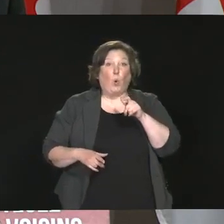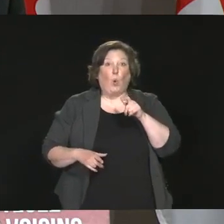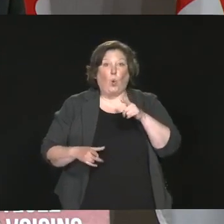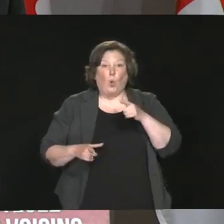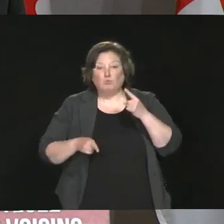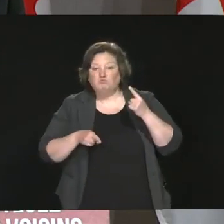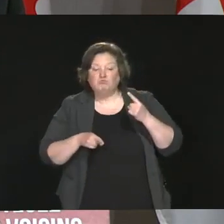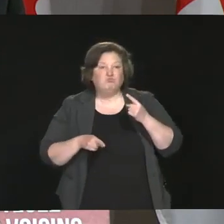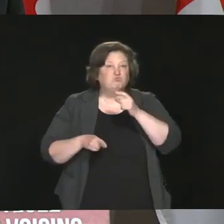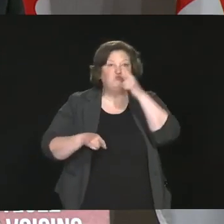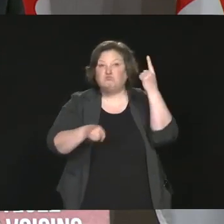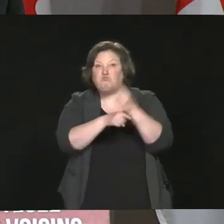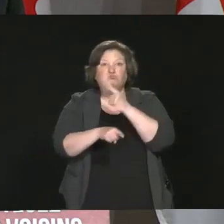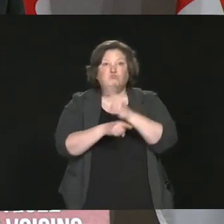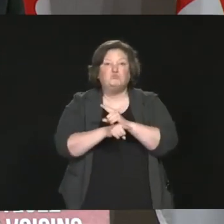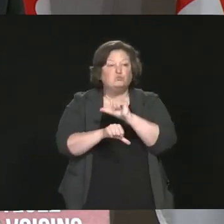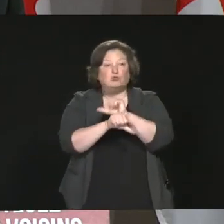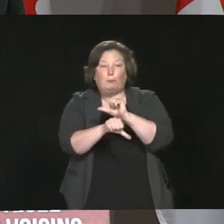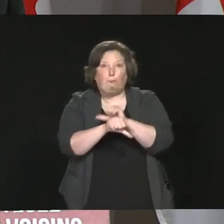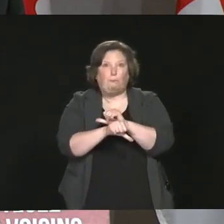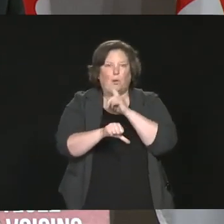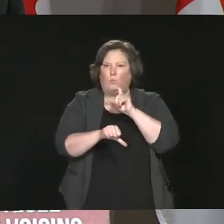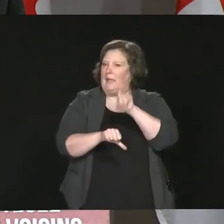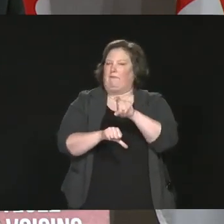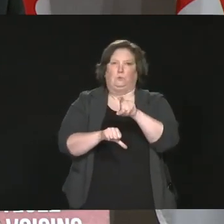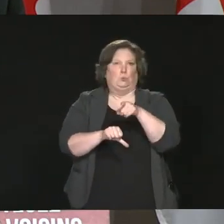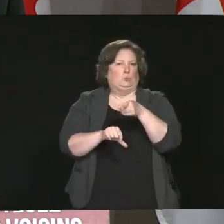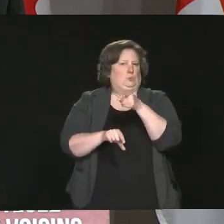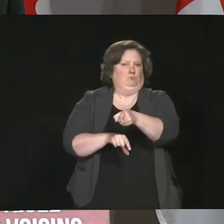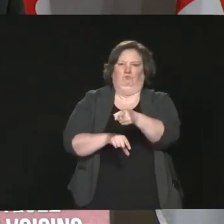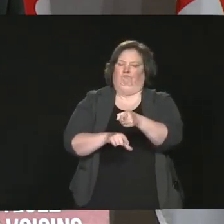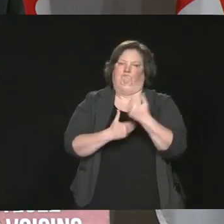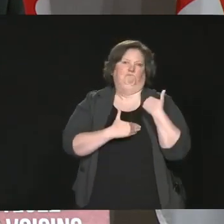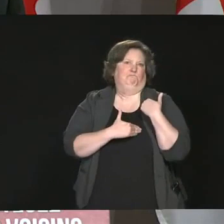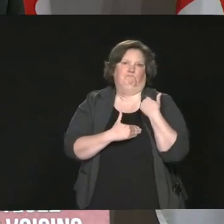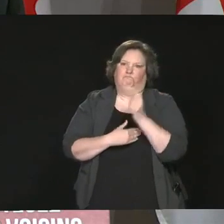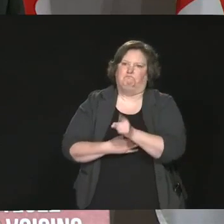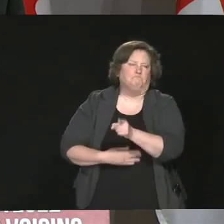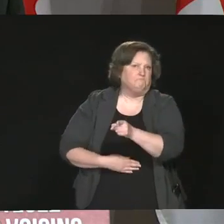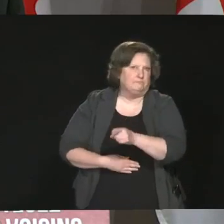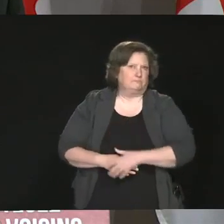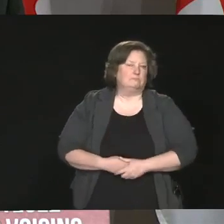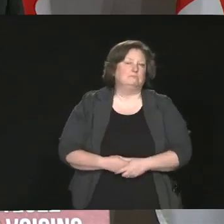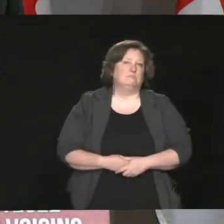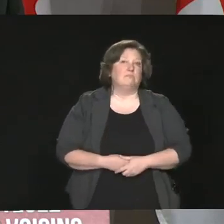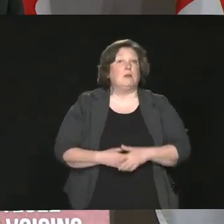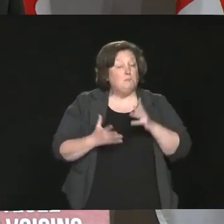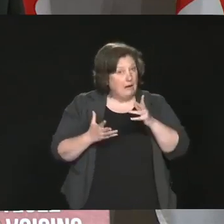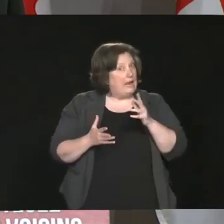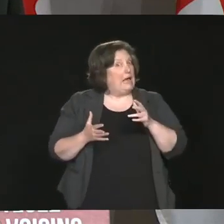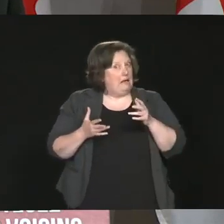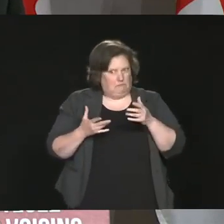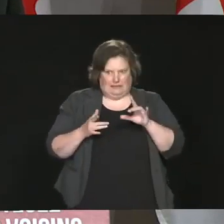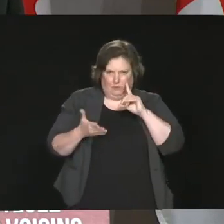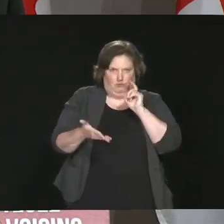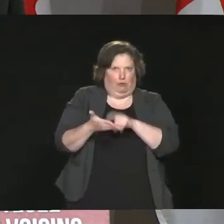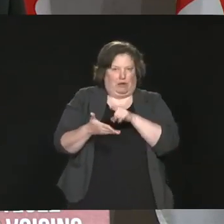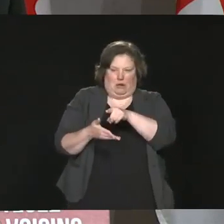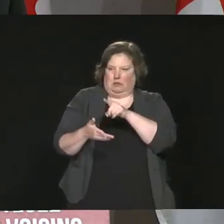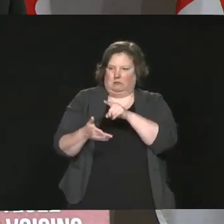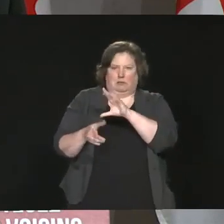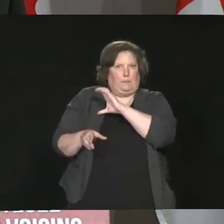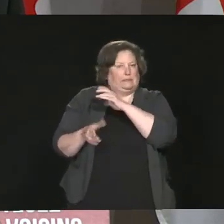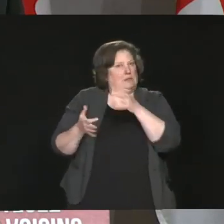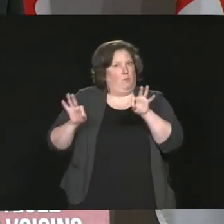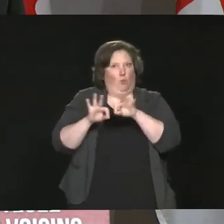to be held to account. And at the same time, I do recognize the importance of those policing services in those communities. And it's one of the reasons we'll be working very